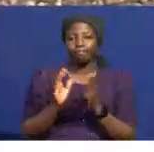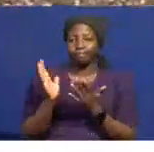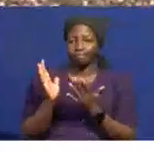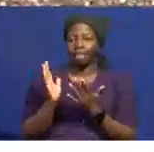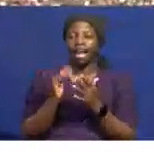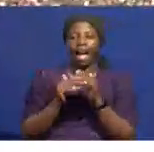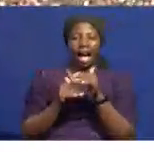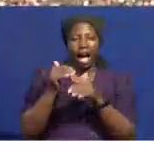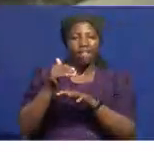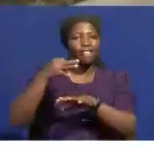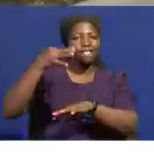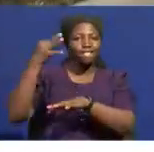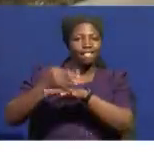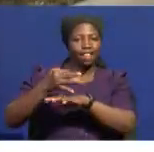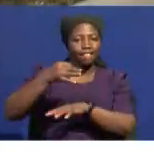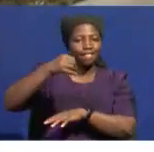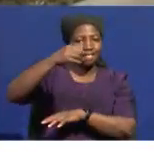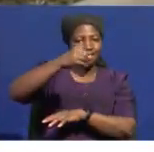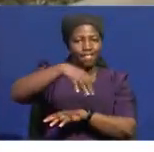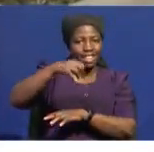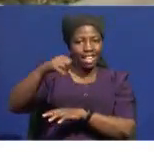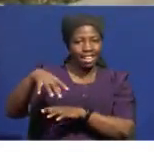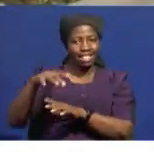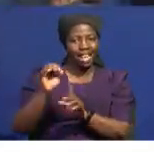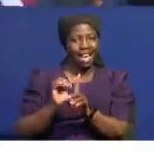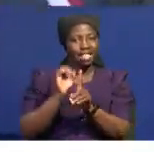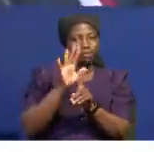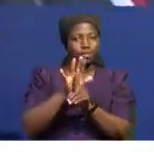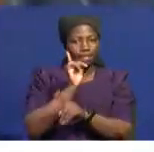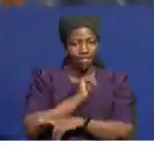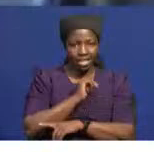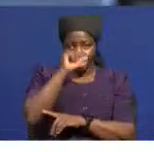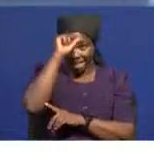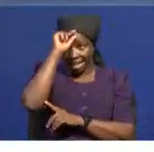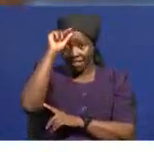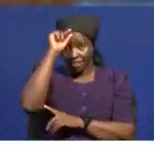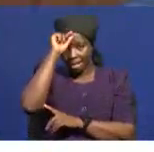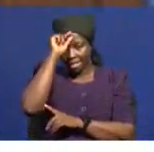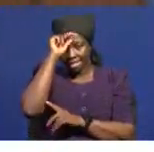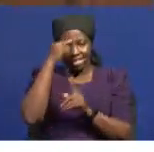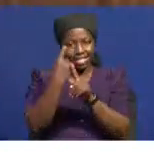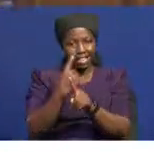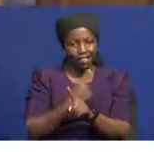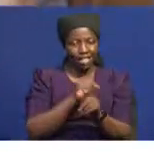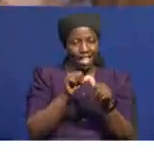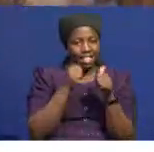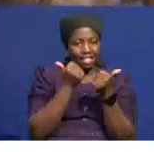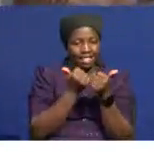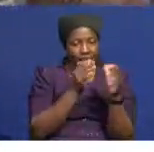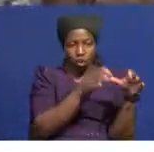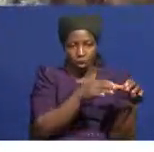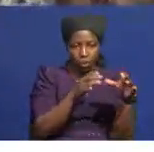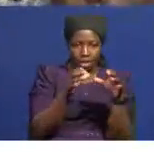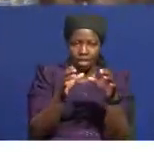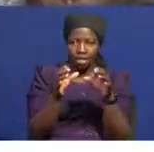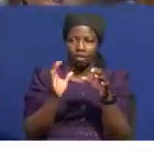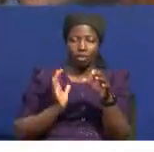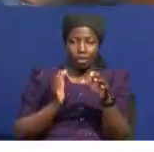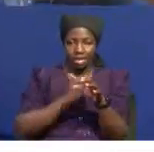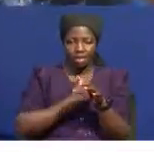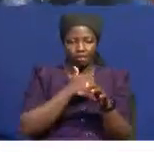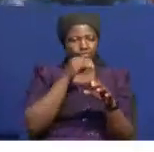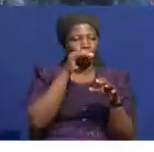fake subsidized fertilizer expose, a government multi-agency committee initiated quality testing on all